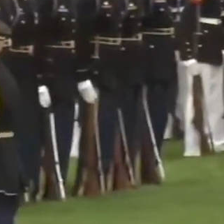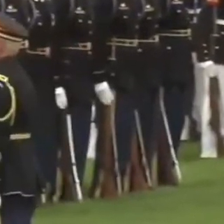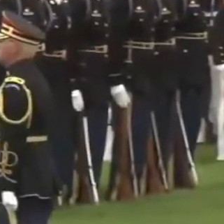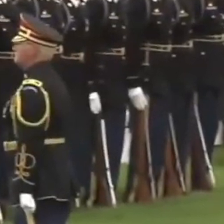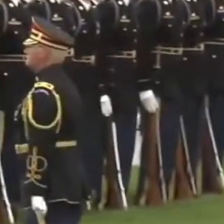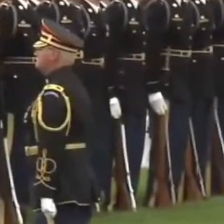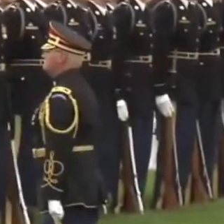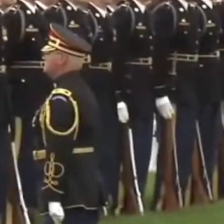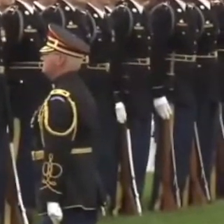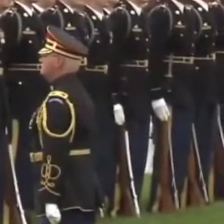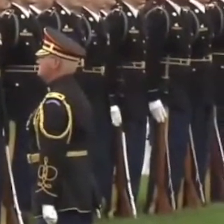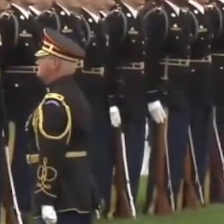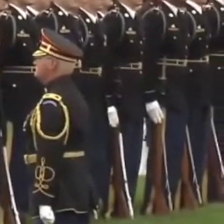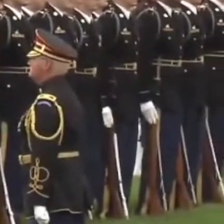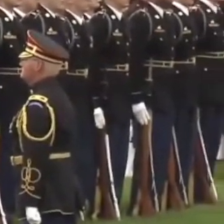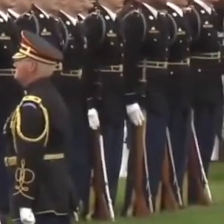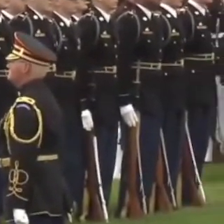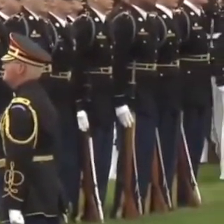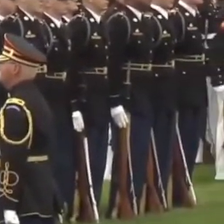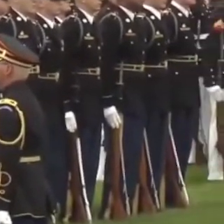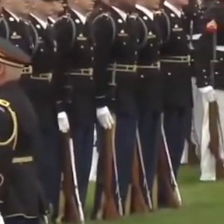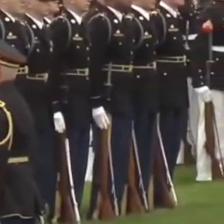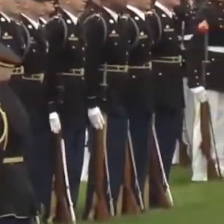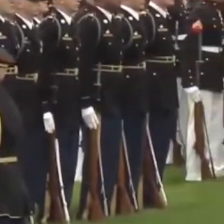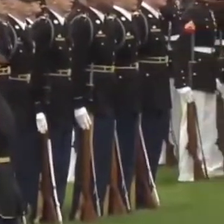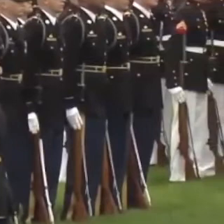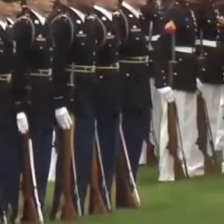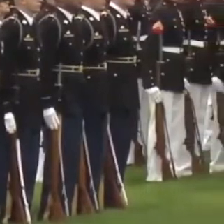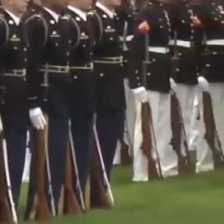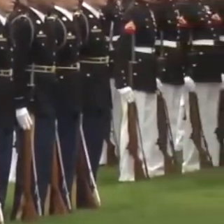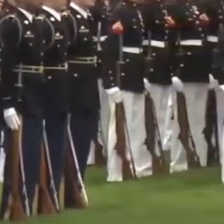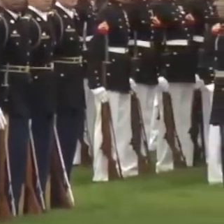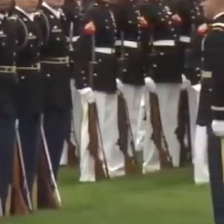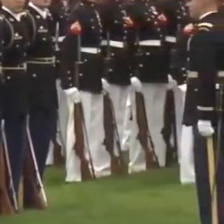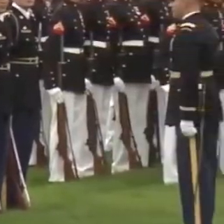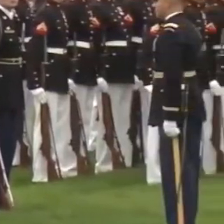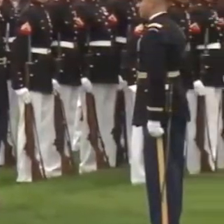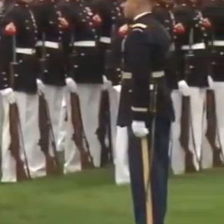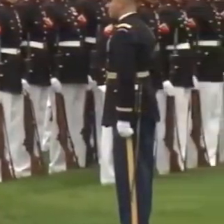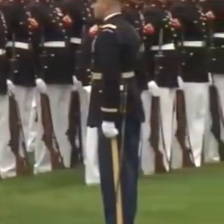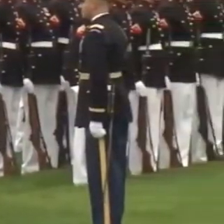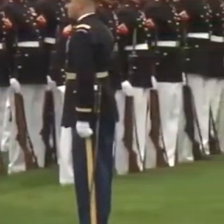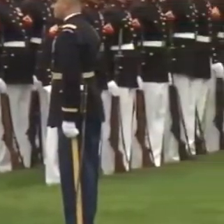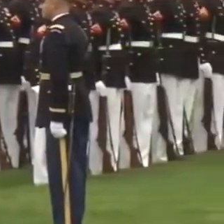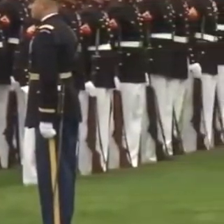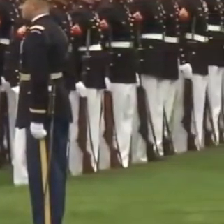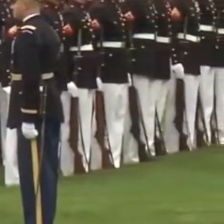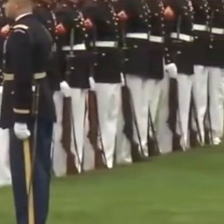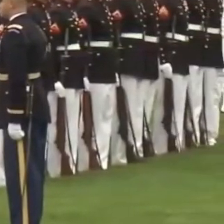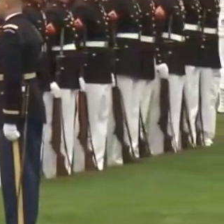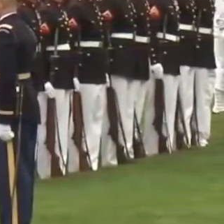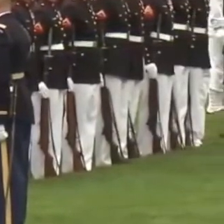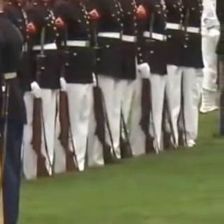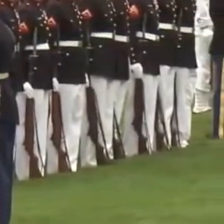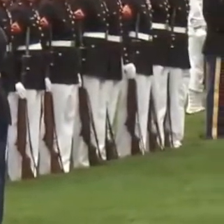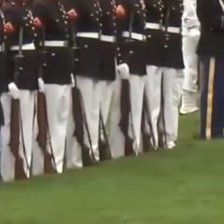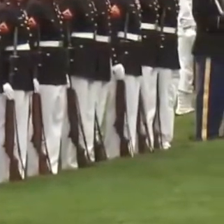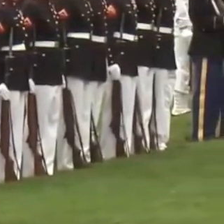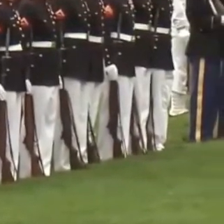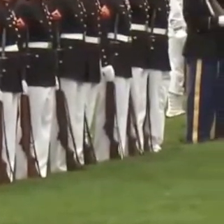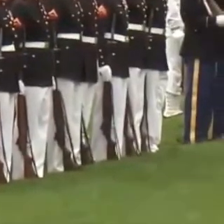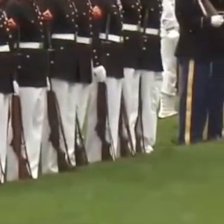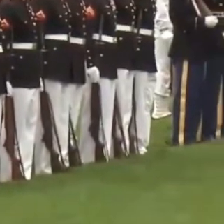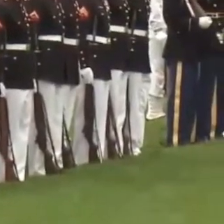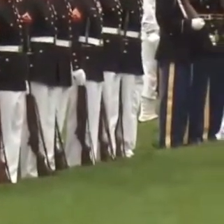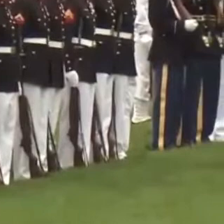from the 3rd United States Infantry Regiment, the Old Guard, commanded by Lieutenant Jacob Trollstra and led by Staff Sergeant